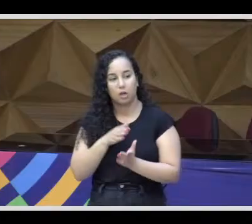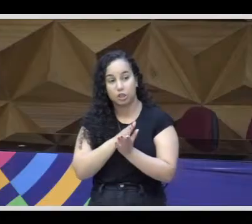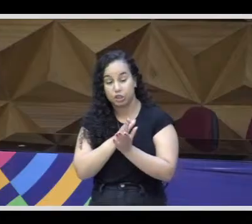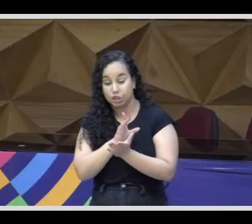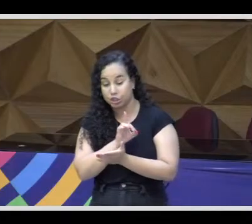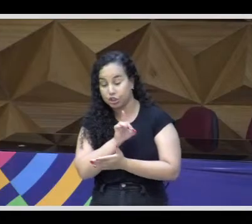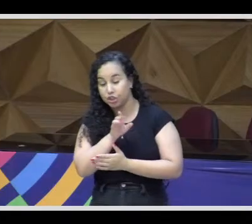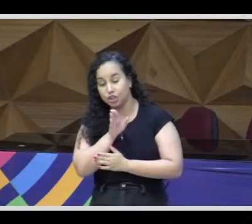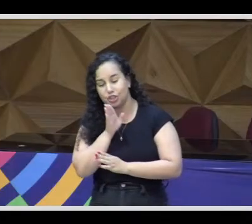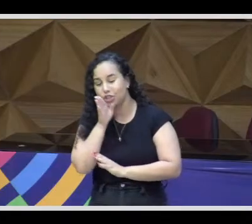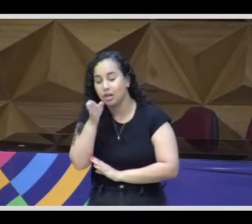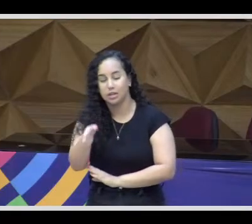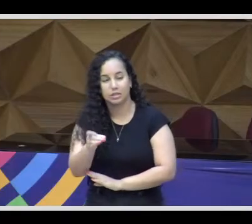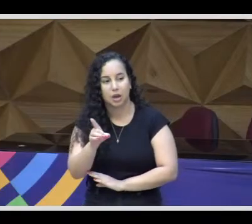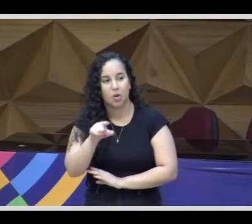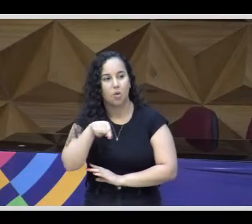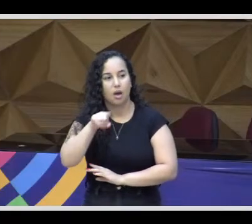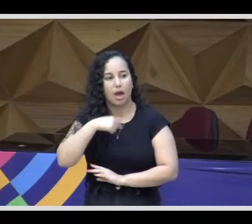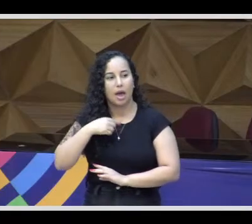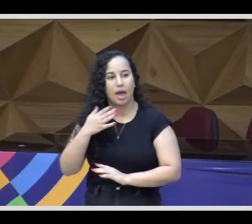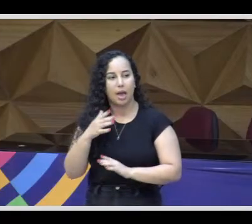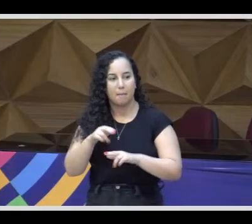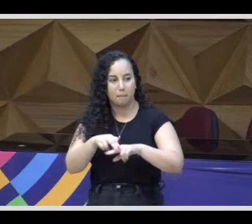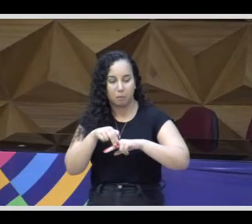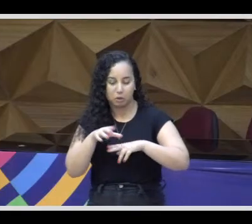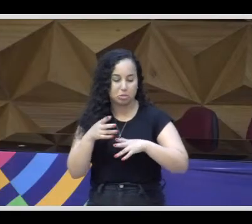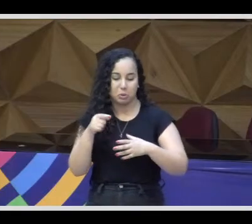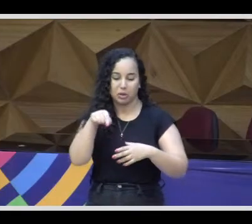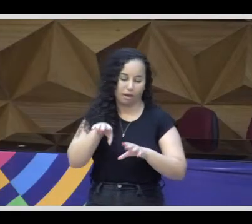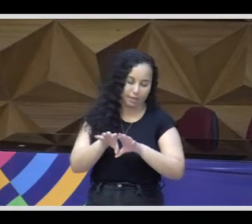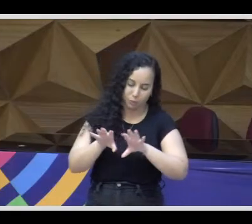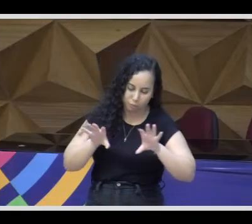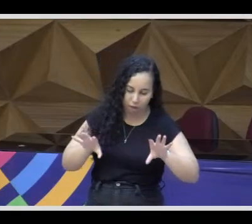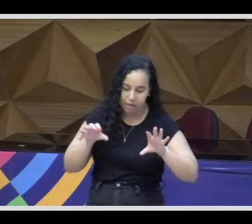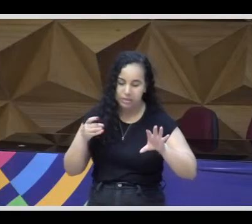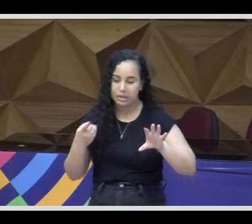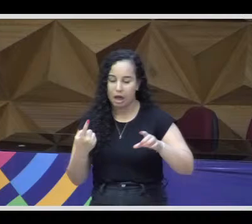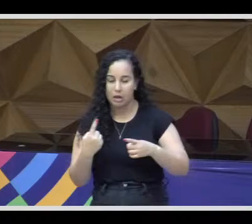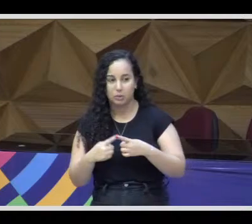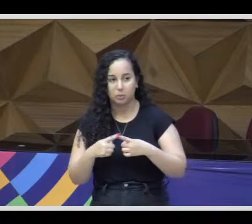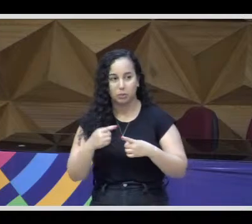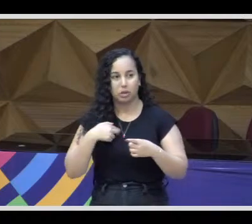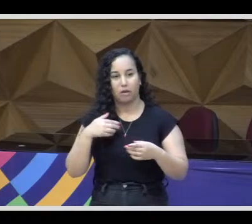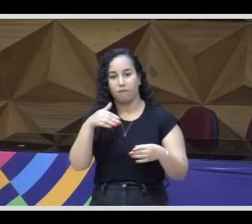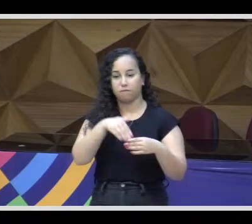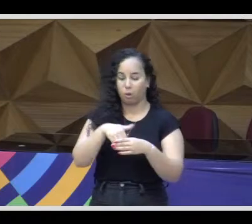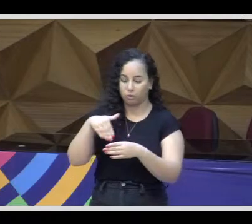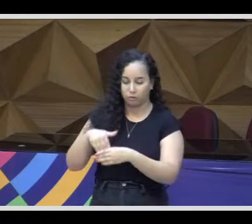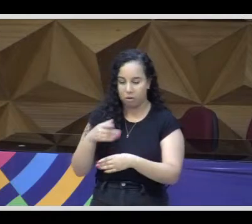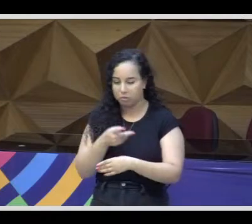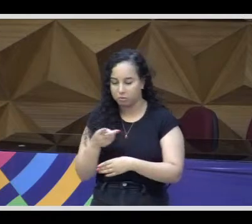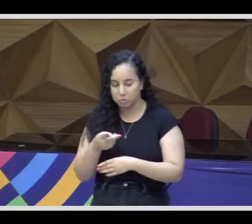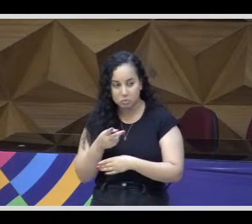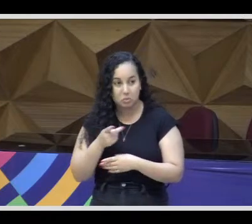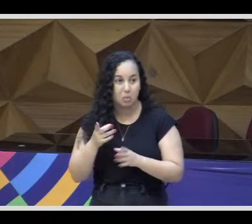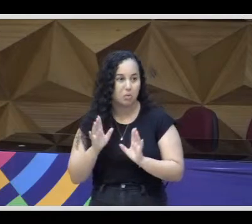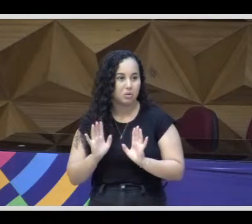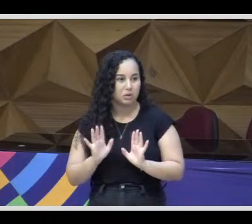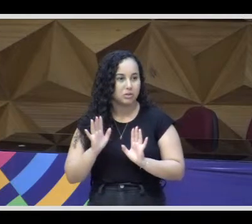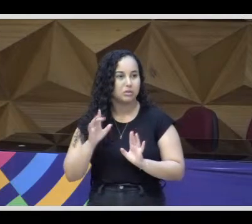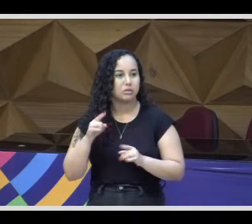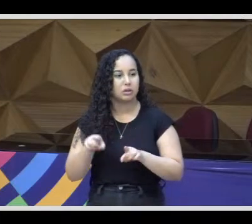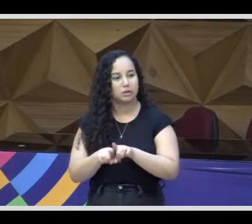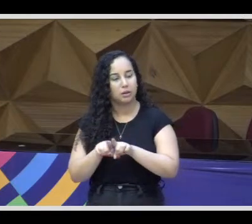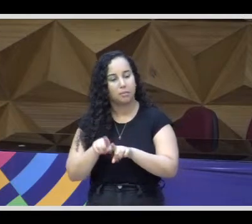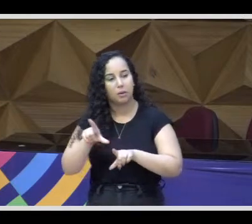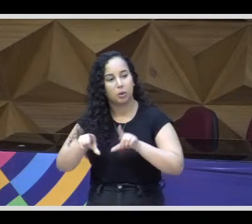moderate candidate will look at the data and say, well, it's so polarized that it doesn't matter my vote anymore. I was ready to vote to a third option or to a fourth